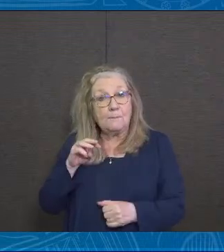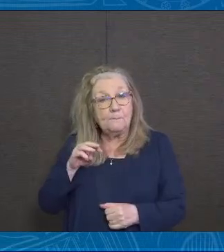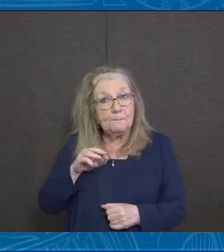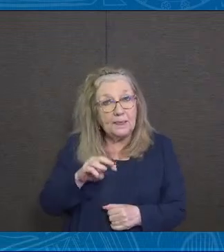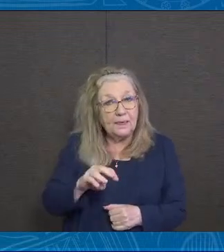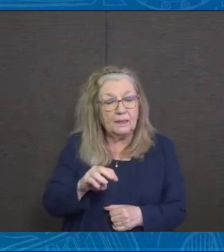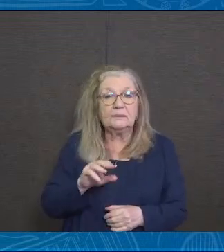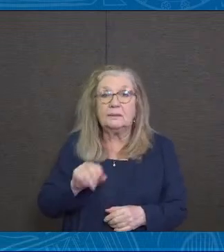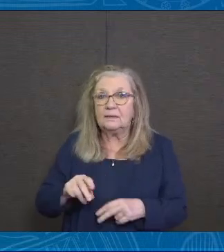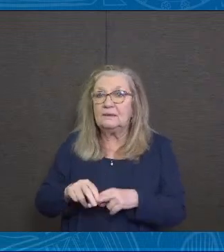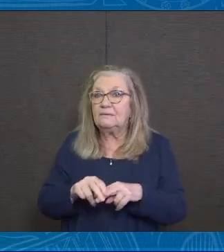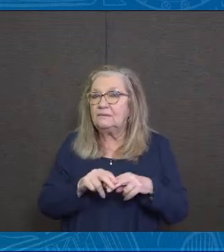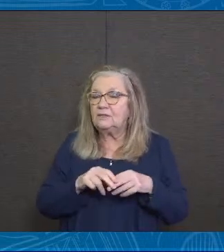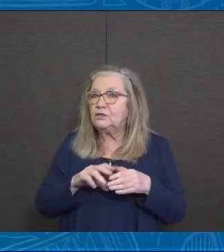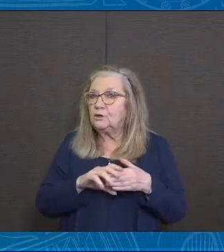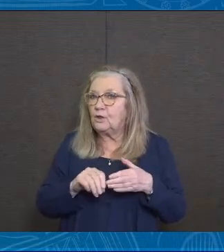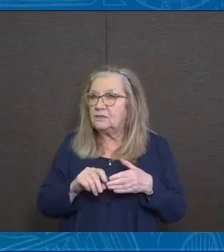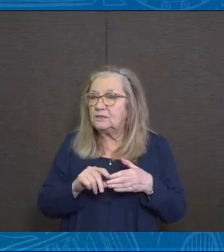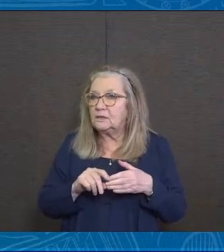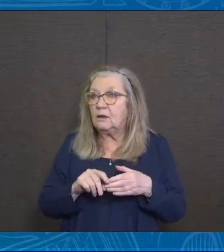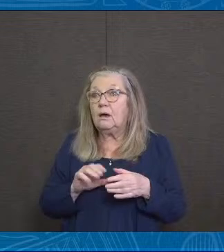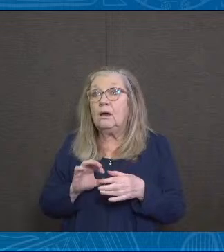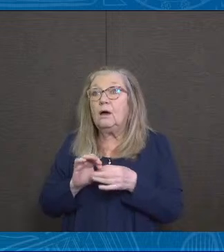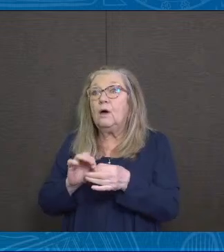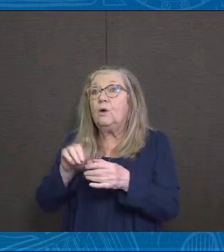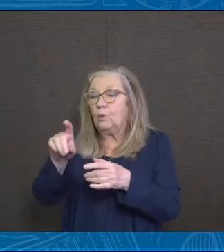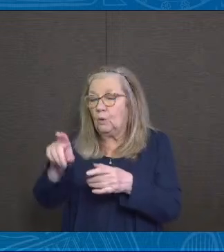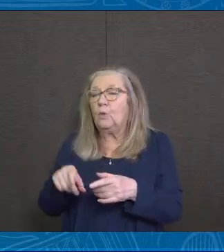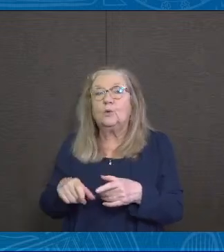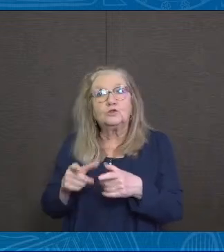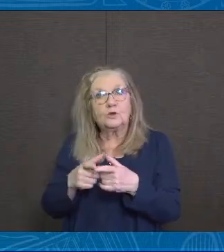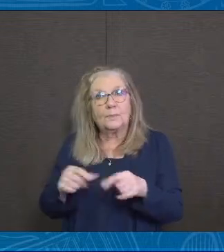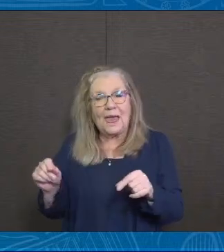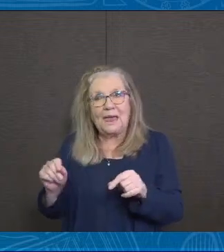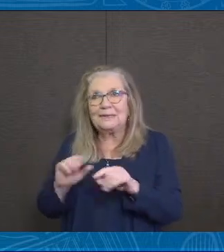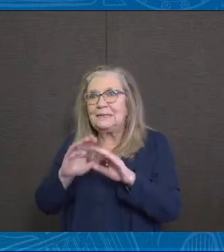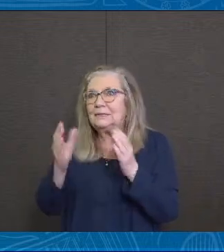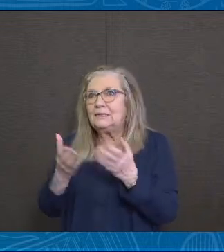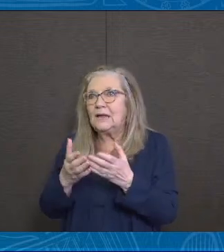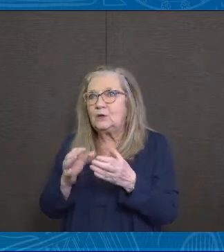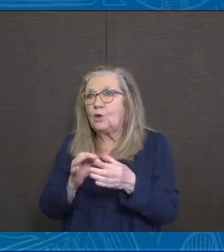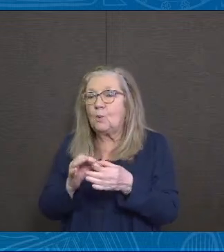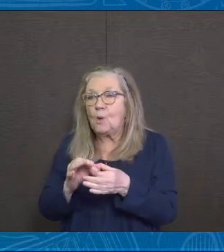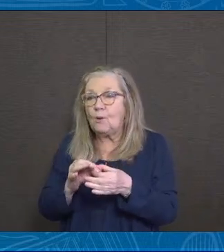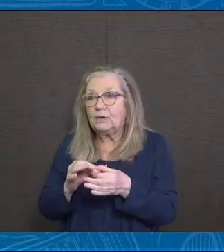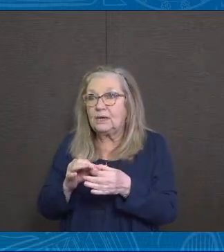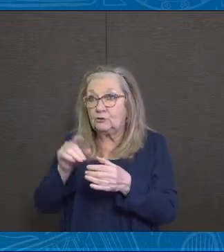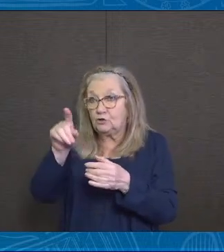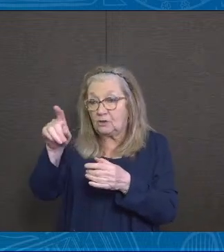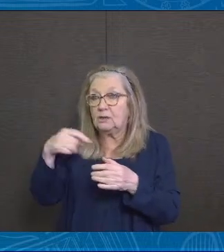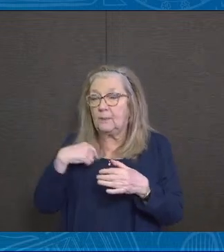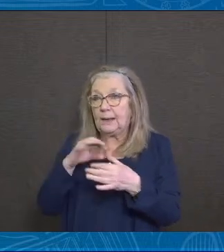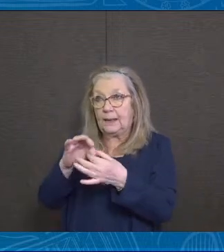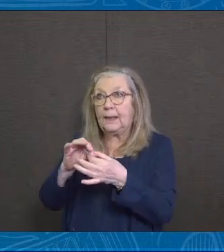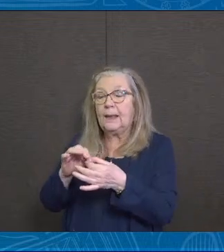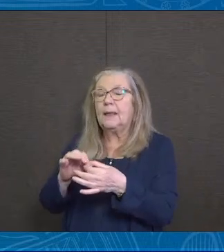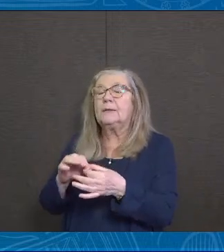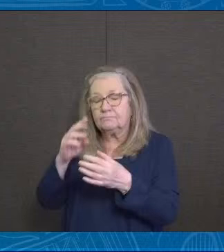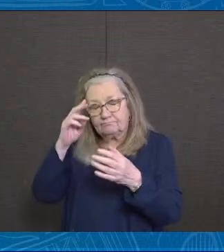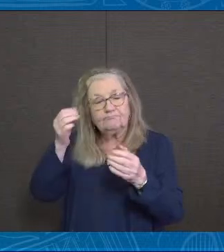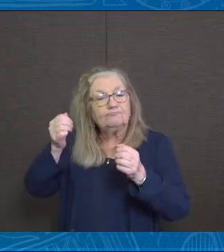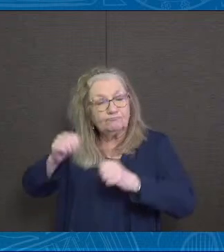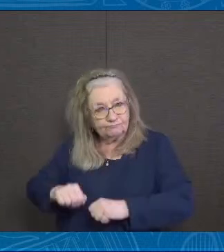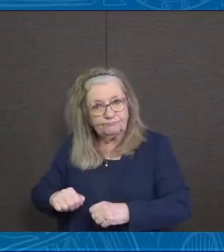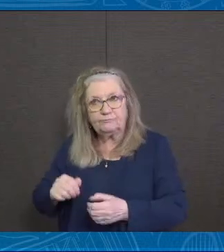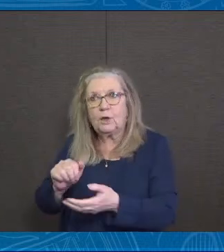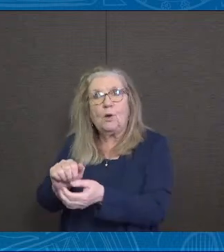Fiji dollars, with Japan International Cooperation Agency last week. This is a second of such a